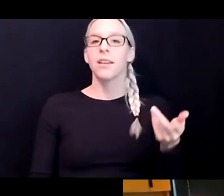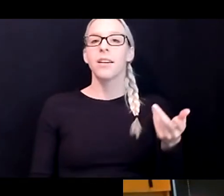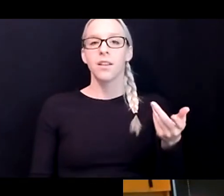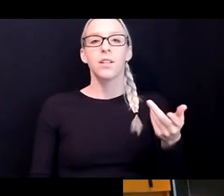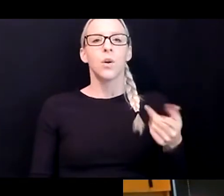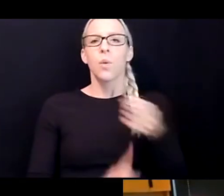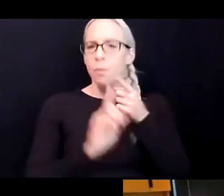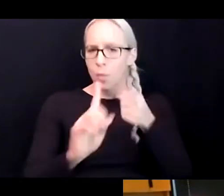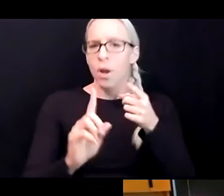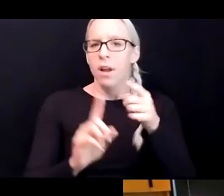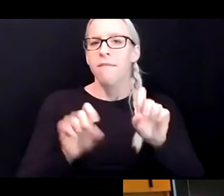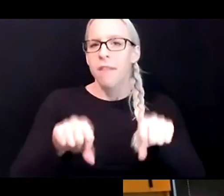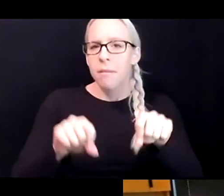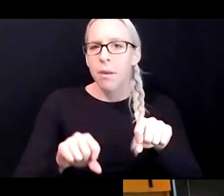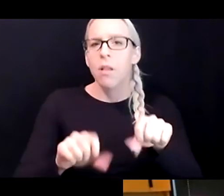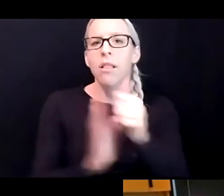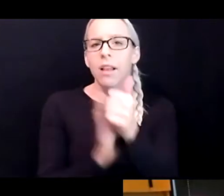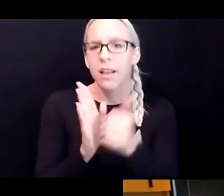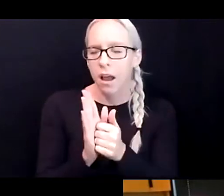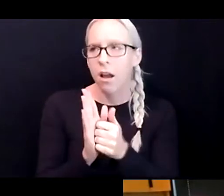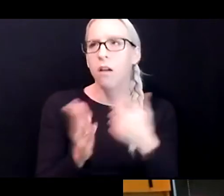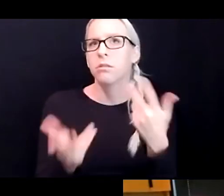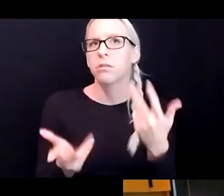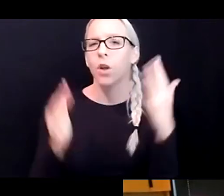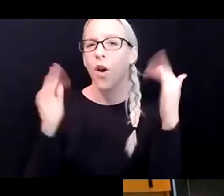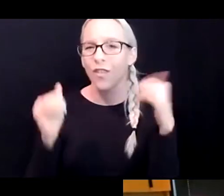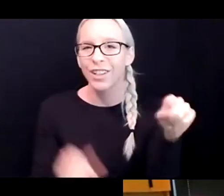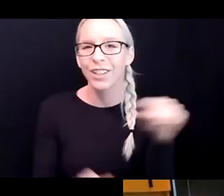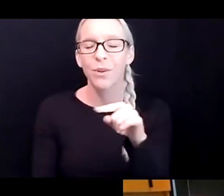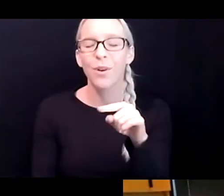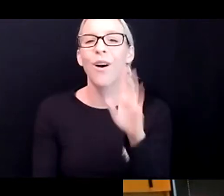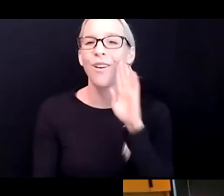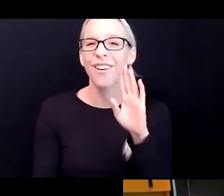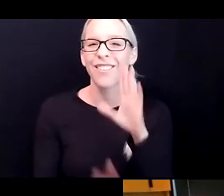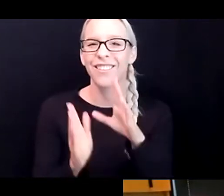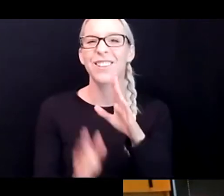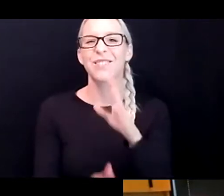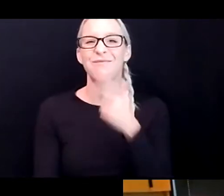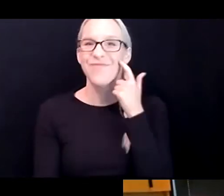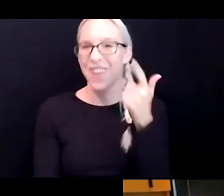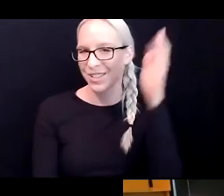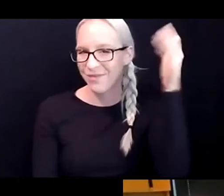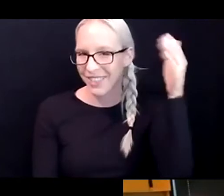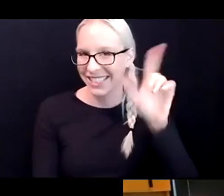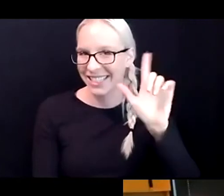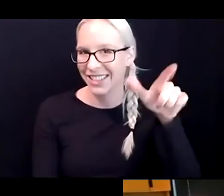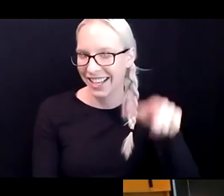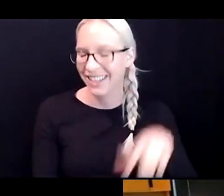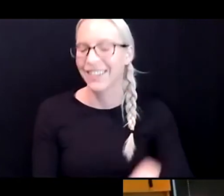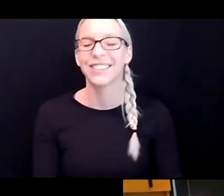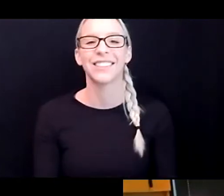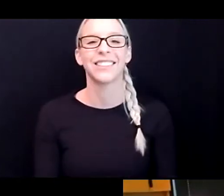and this is how the Special Needs Trust, which hopefully you'll stick around, you'll hear that presentation from a